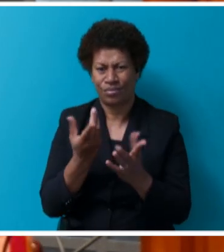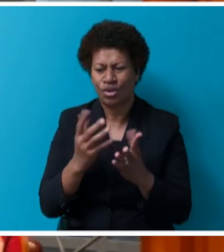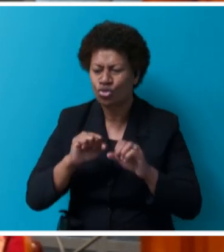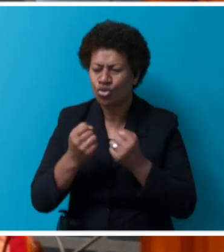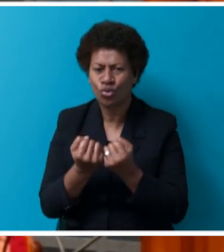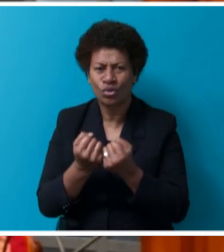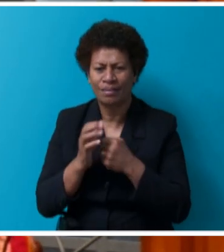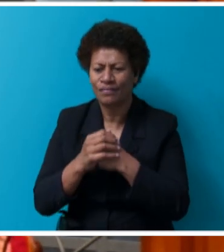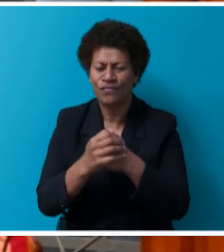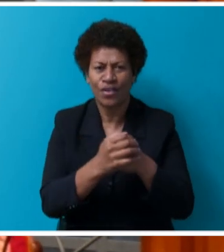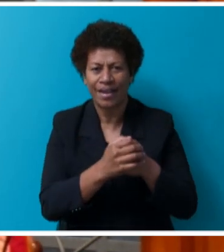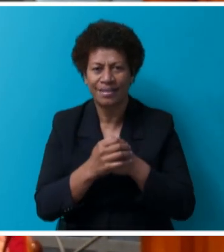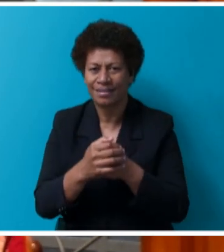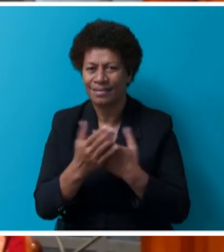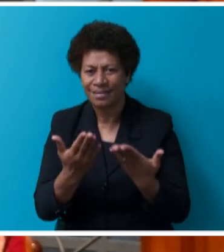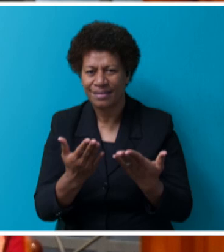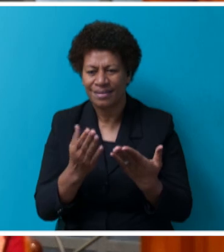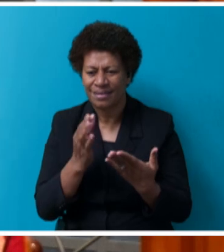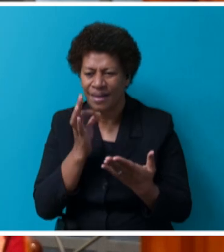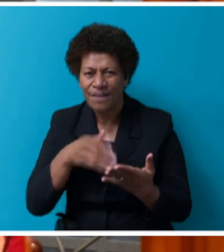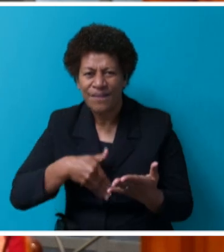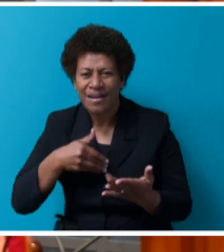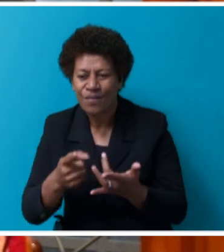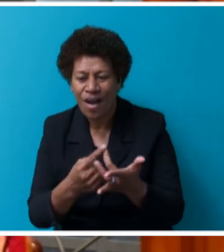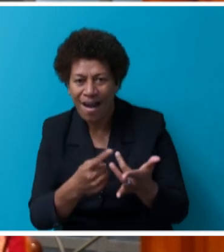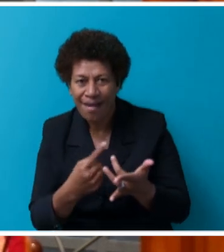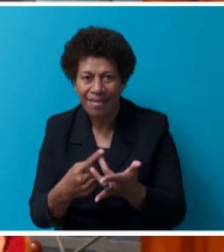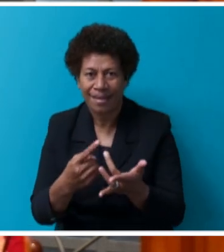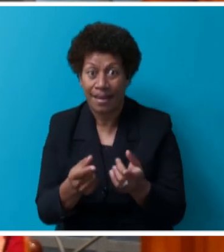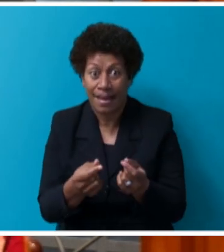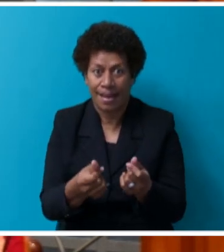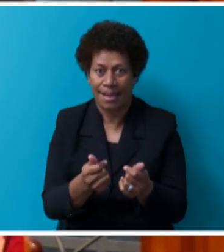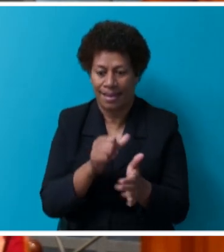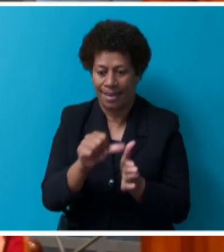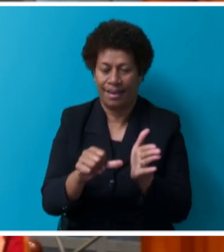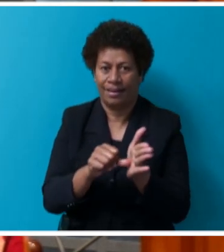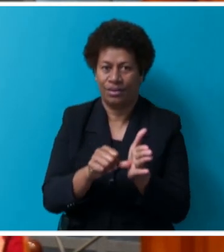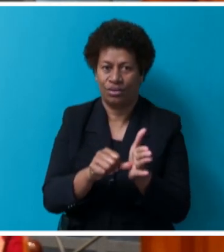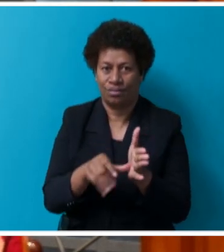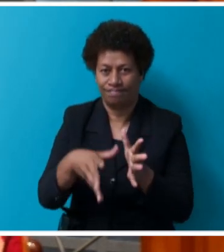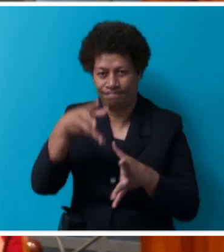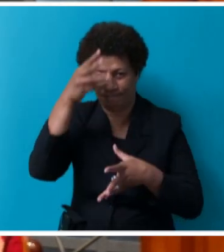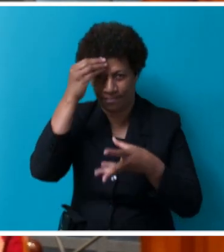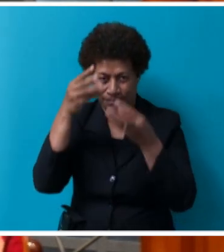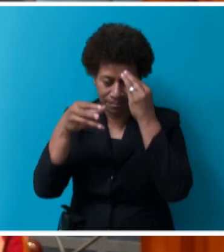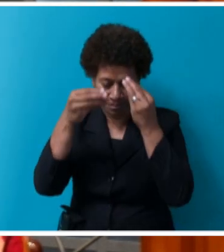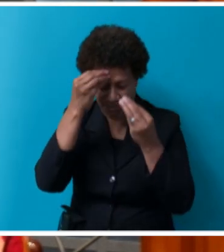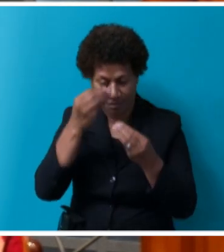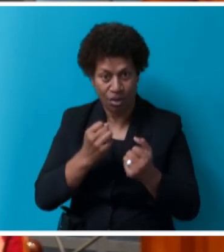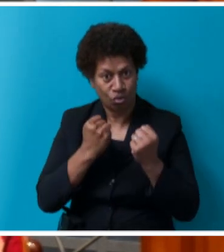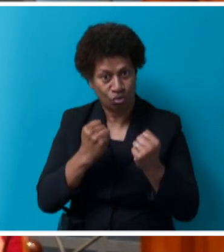as cooperation and empathy from an early age. With these words, Mr. Speaker, sir, I strongly believe that every